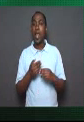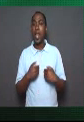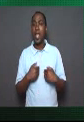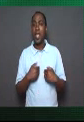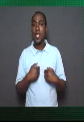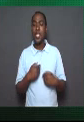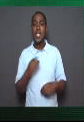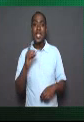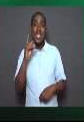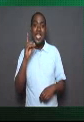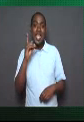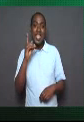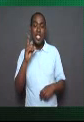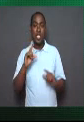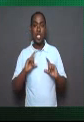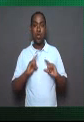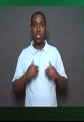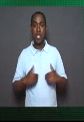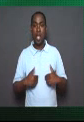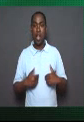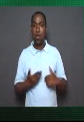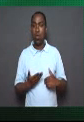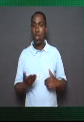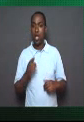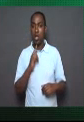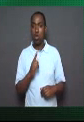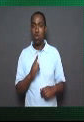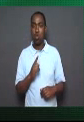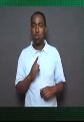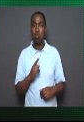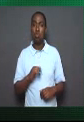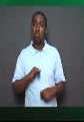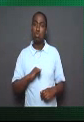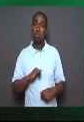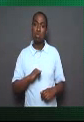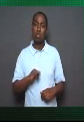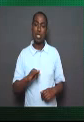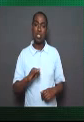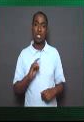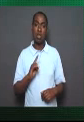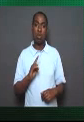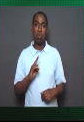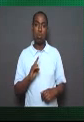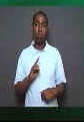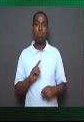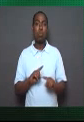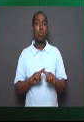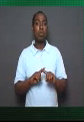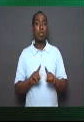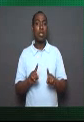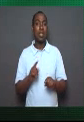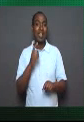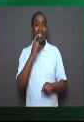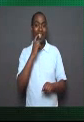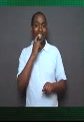Dentin is a living layer that is similar to bone, but not as hard as